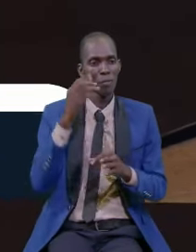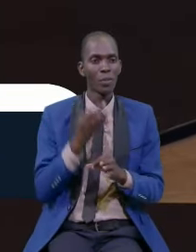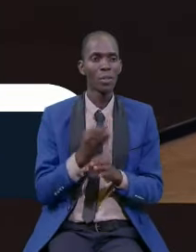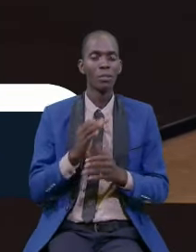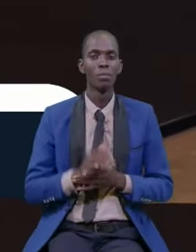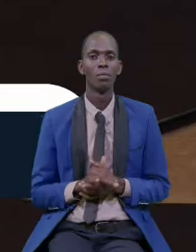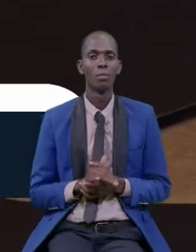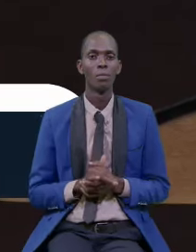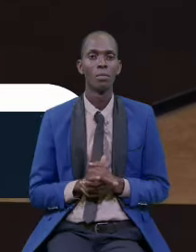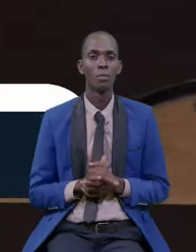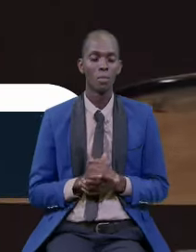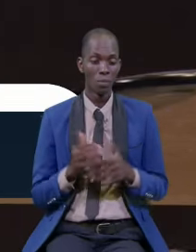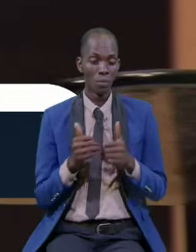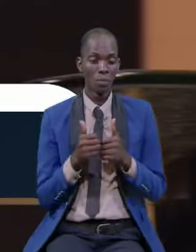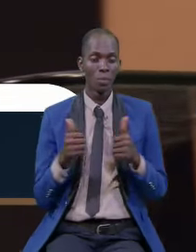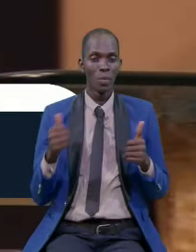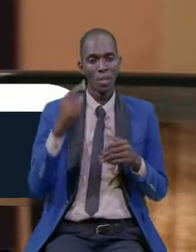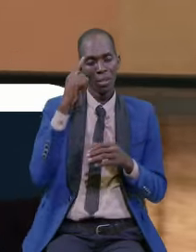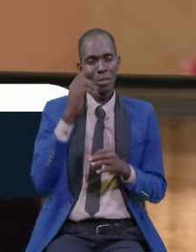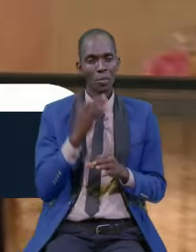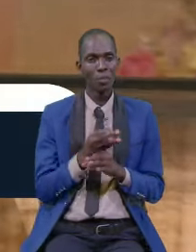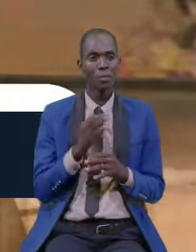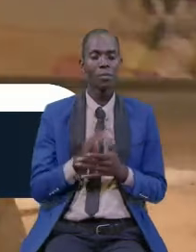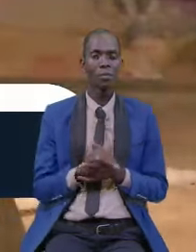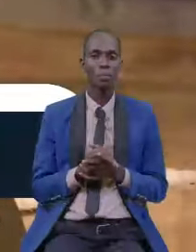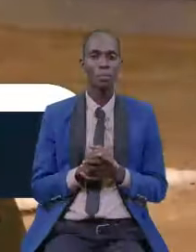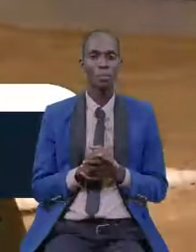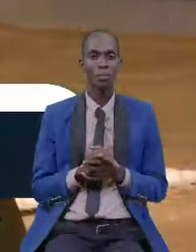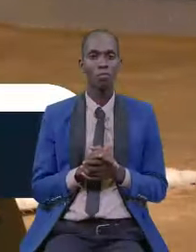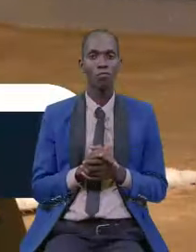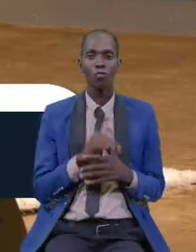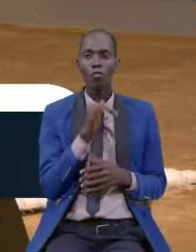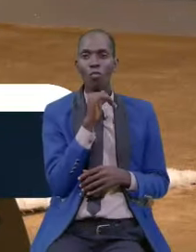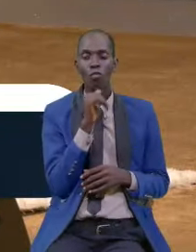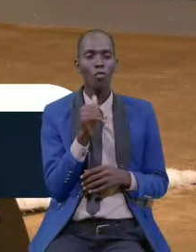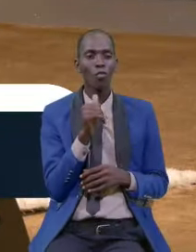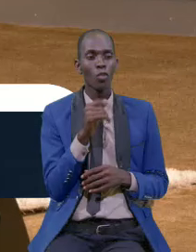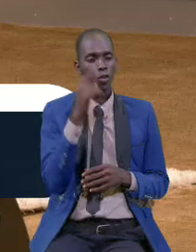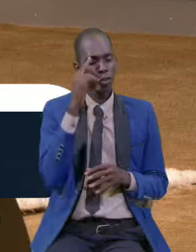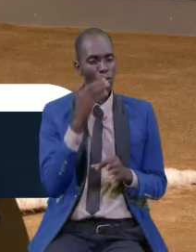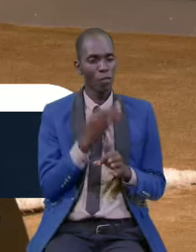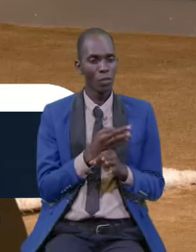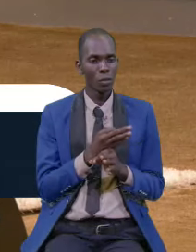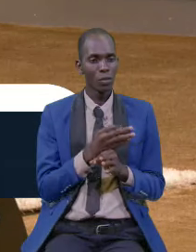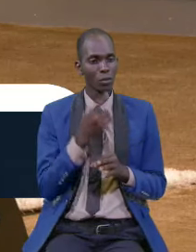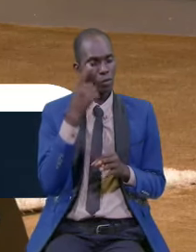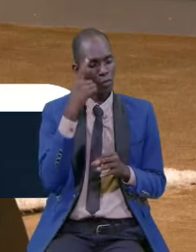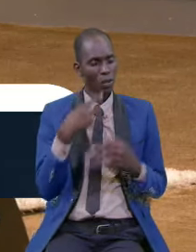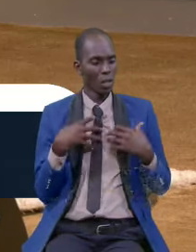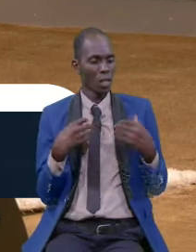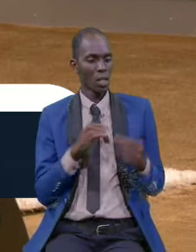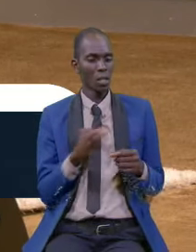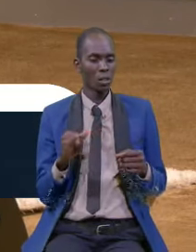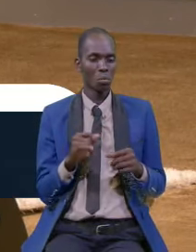faith. Distinct faith. Not just faith for healing, and there's no faith